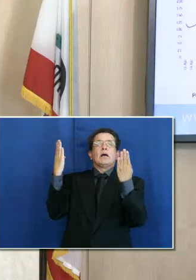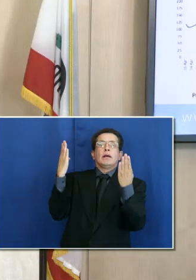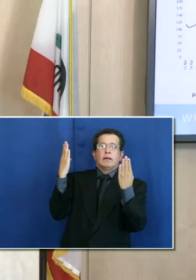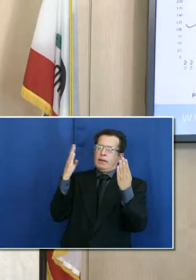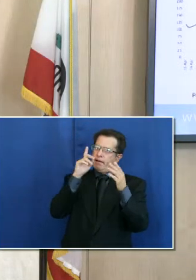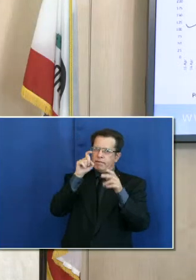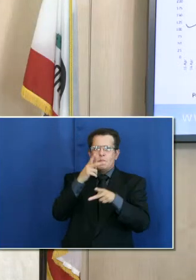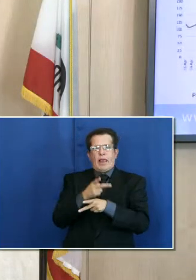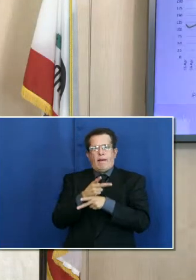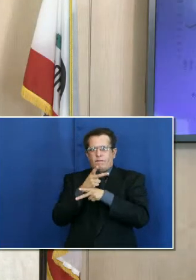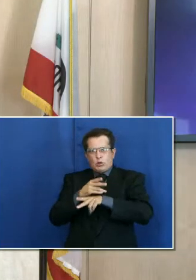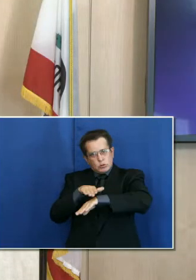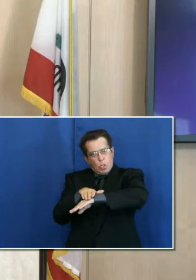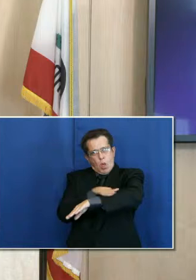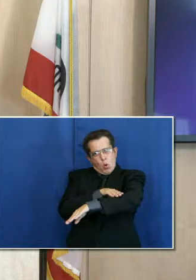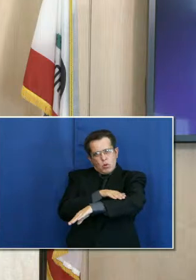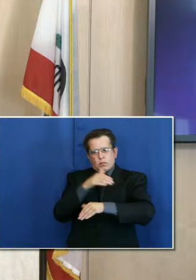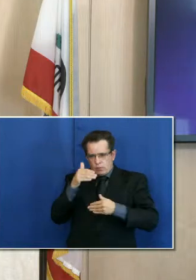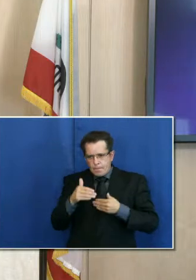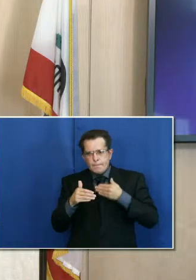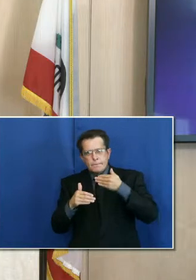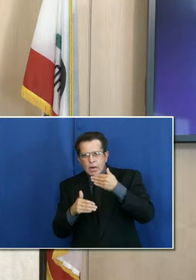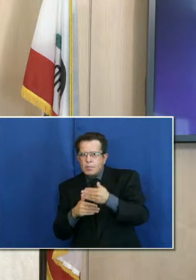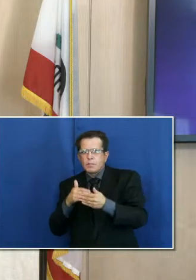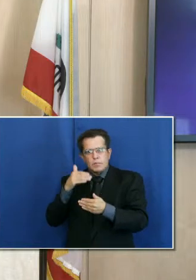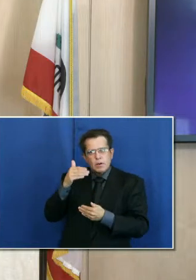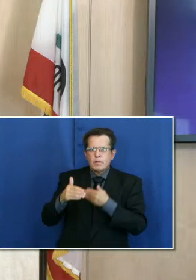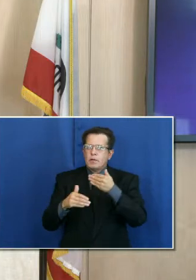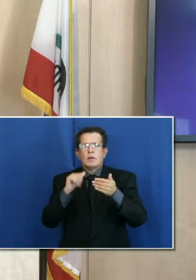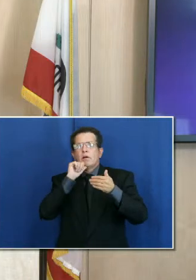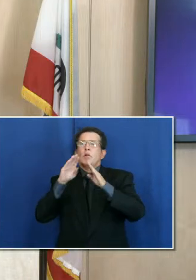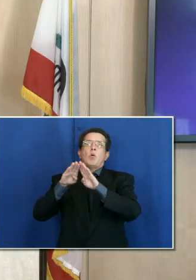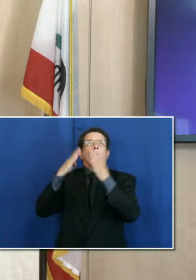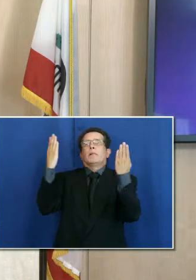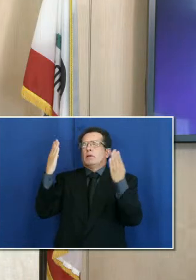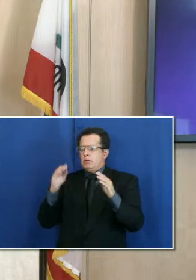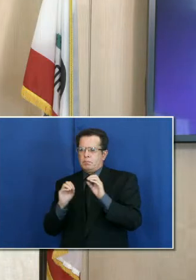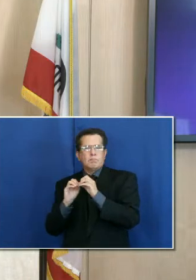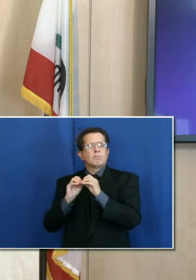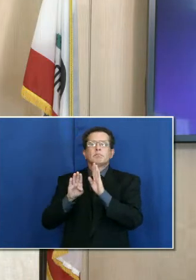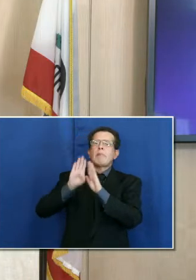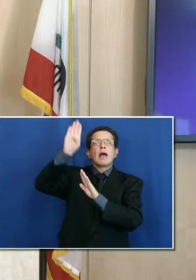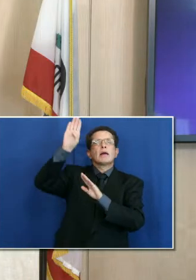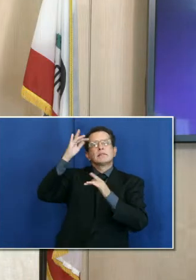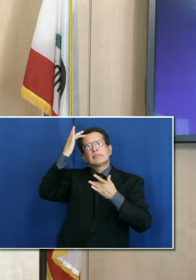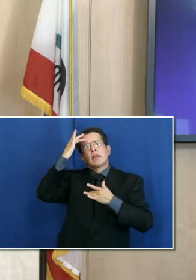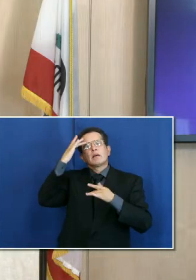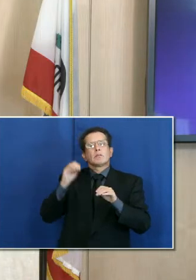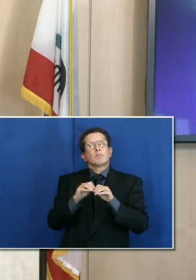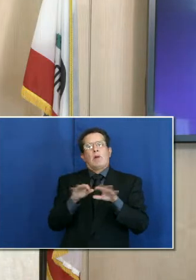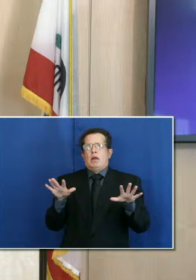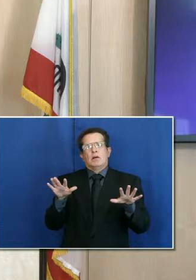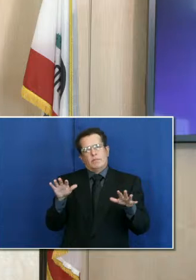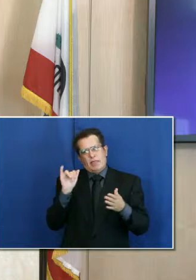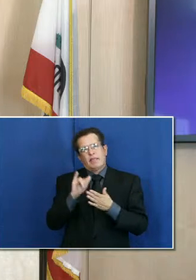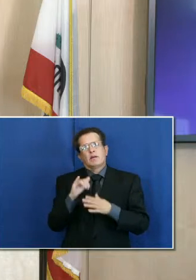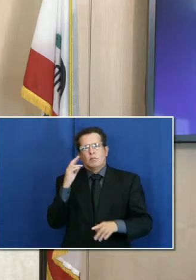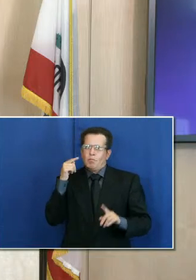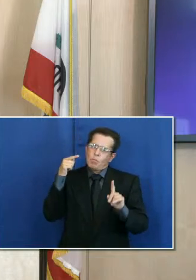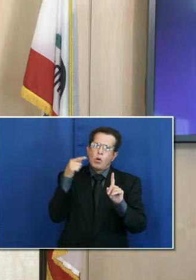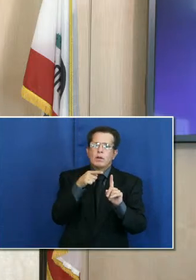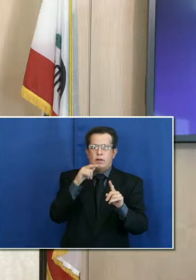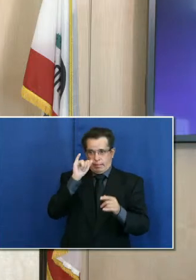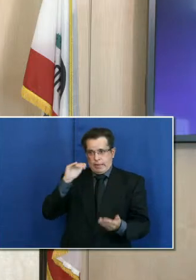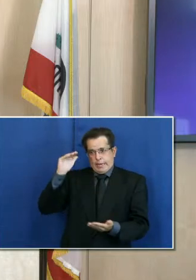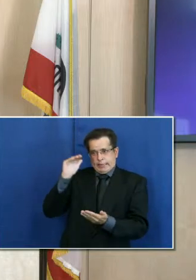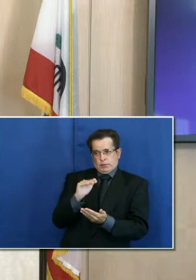so slowly and deliberately, making sure we don't create another spike. Most importantly, the public must realize that the easing of